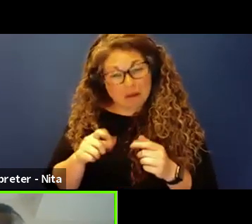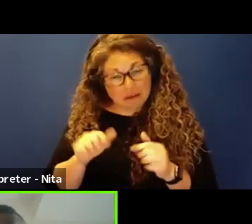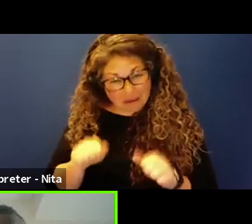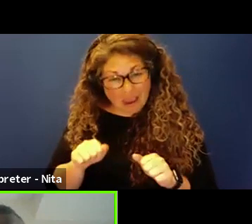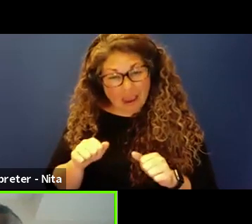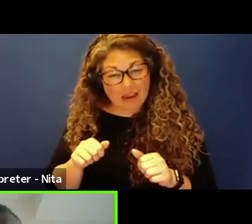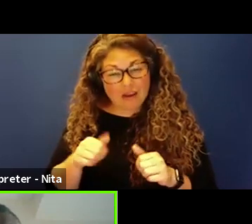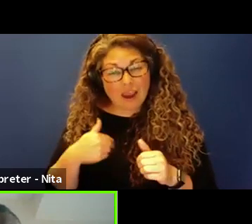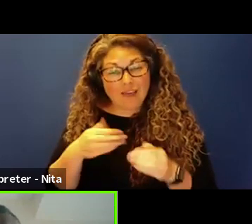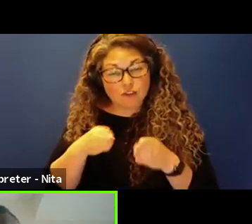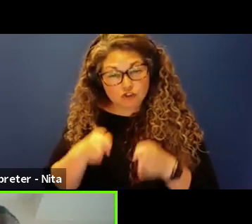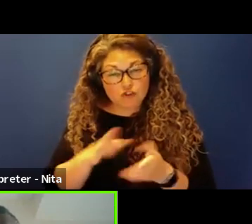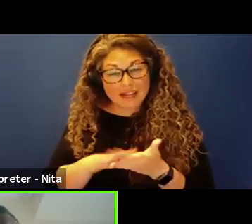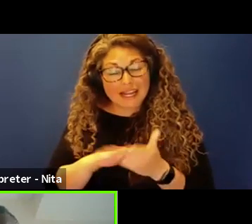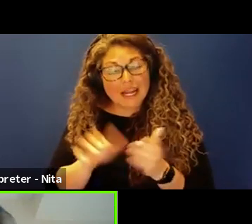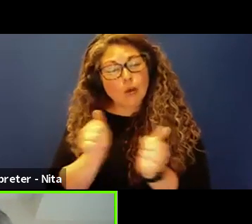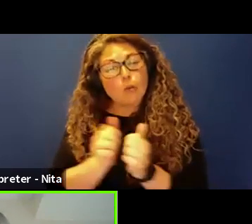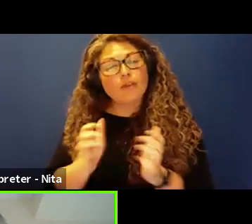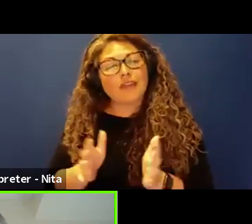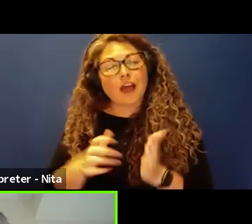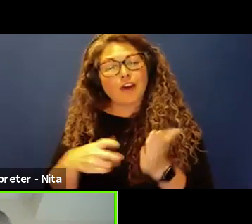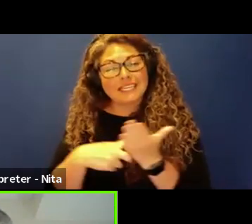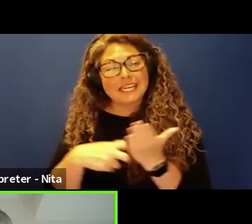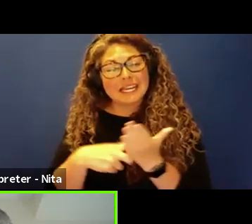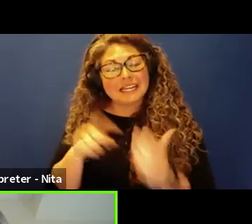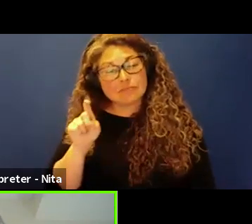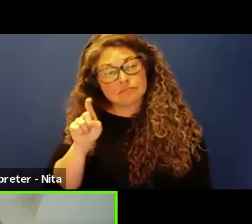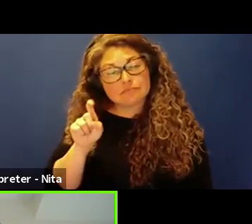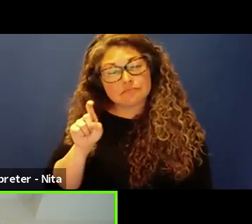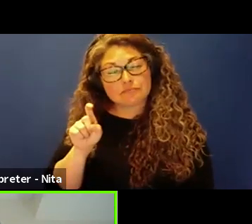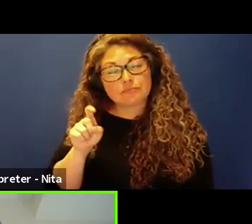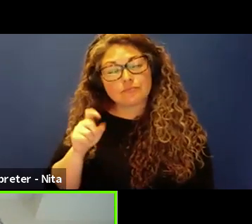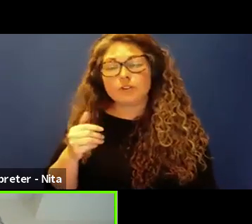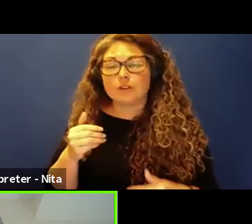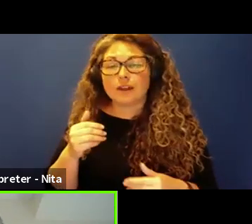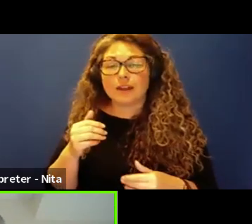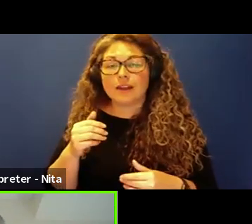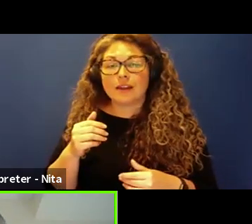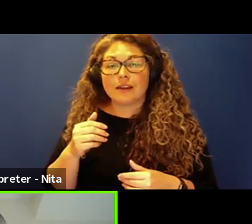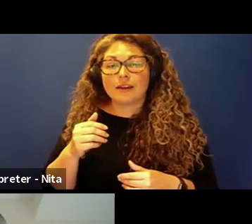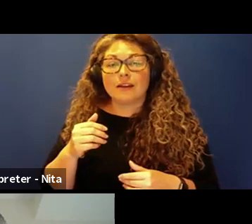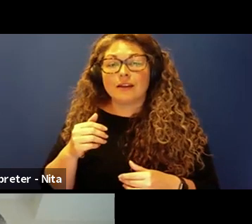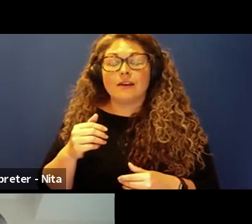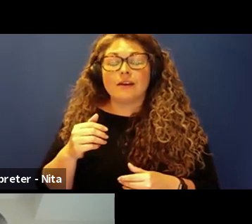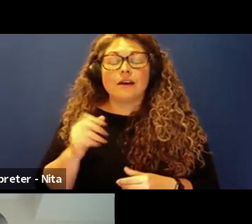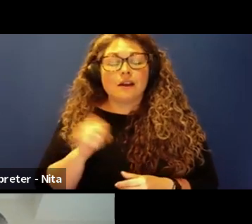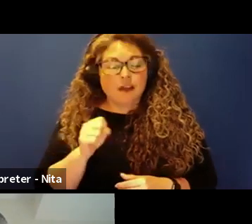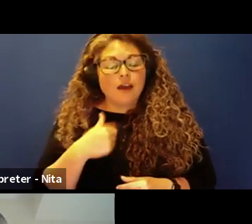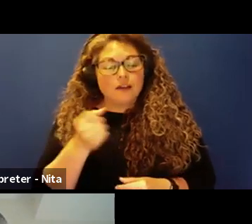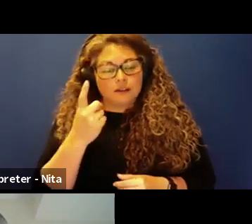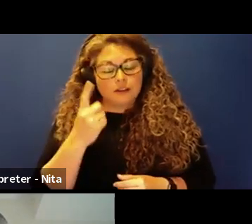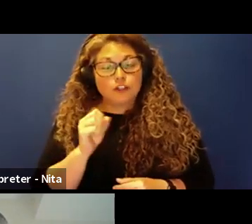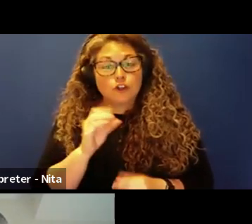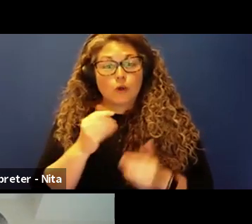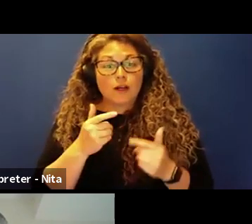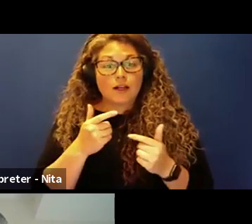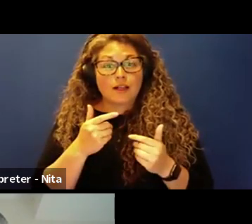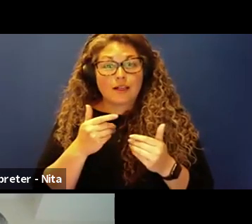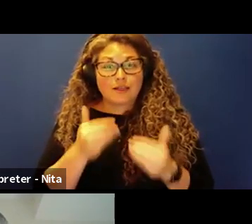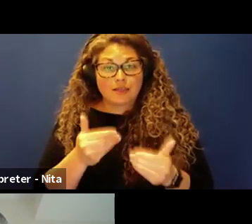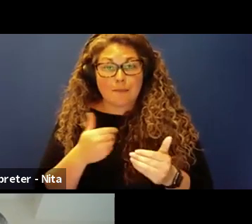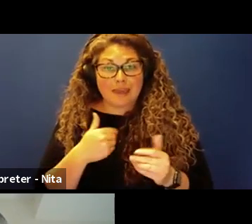without ticket enforcement, just in case somebody doesn't move their car. Got you. Okay, so let me flag that up to my director